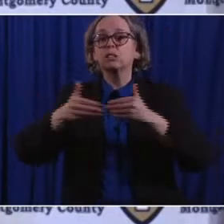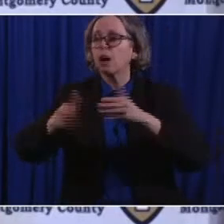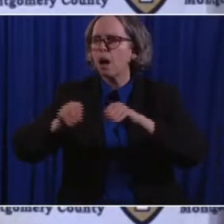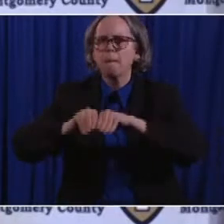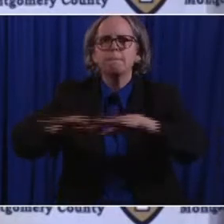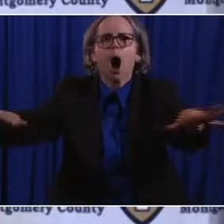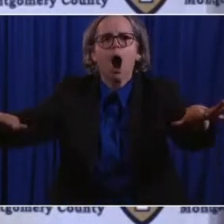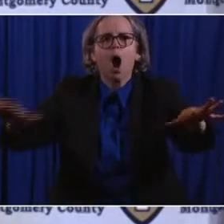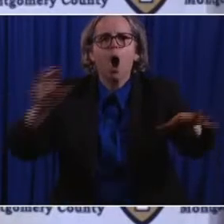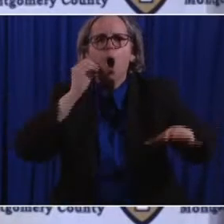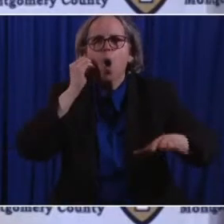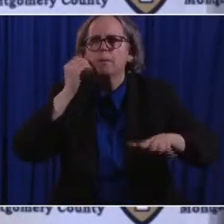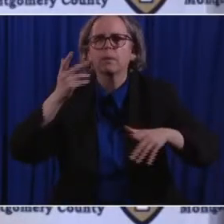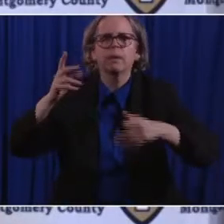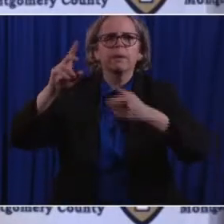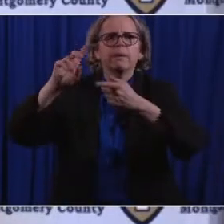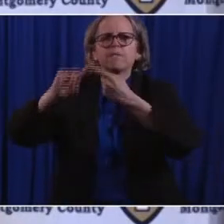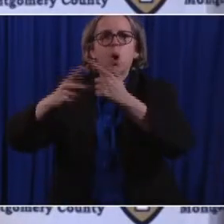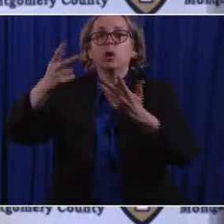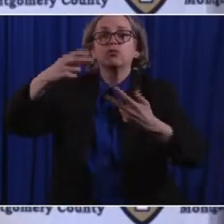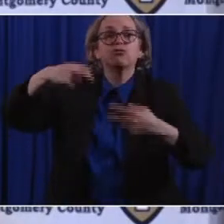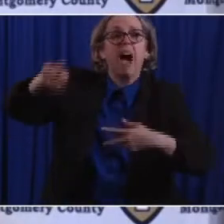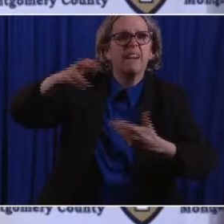the country.